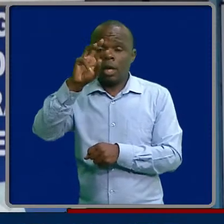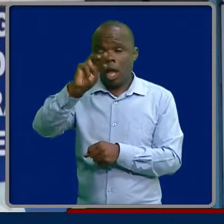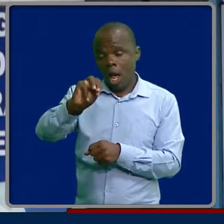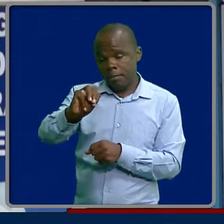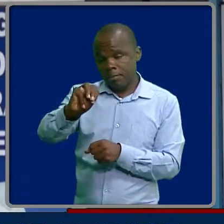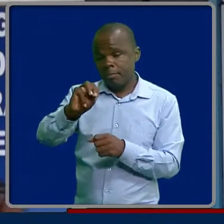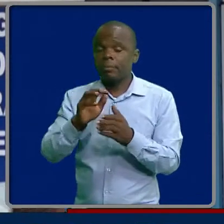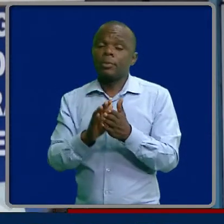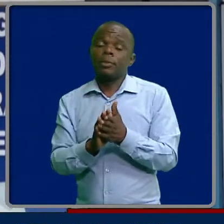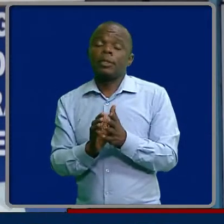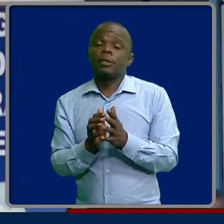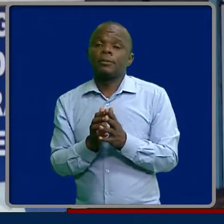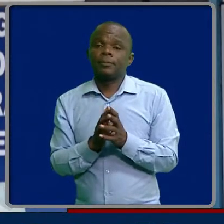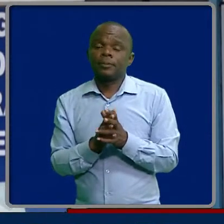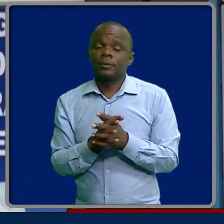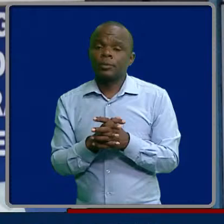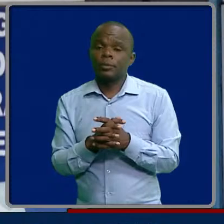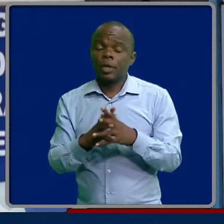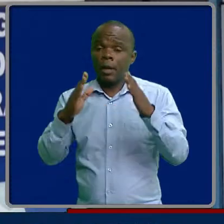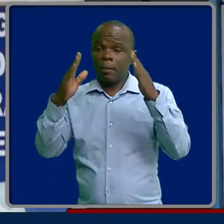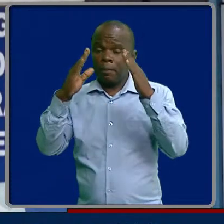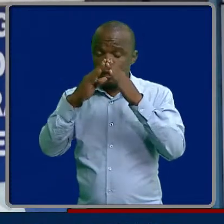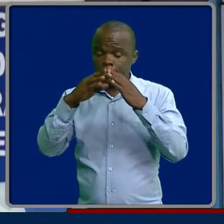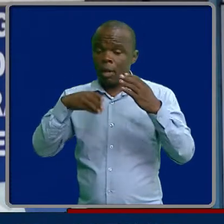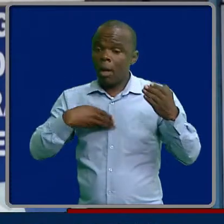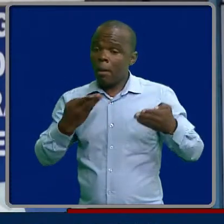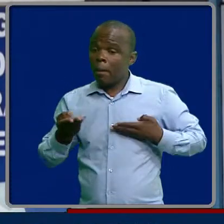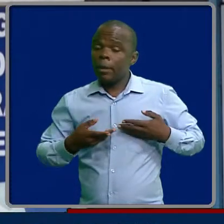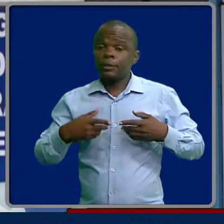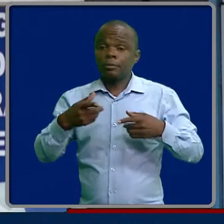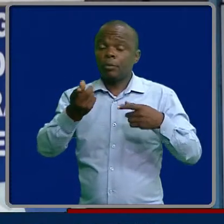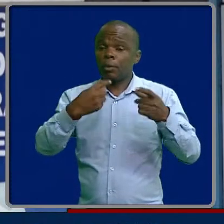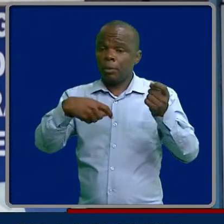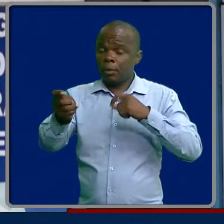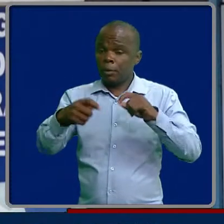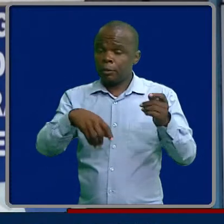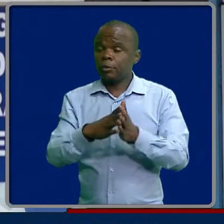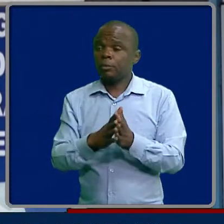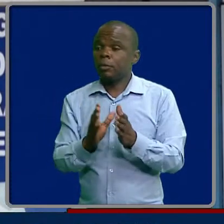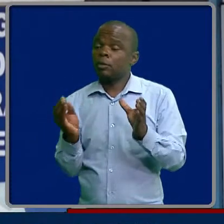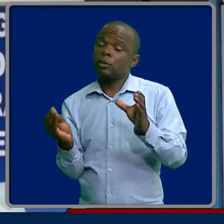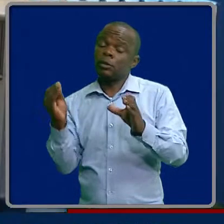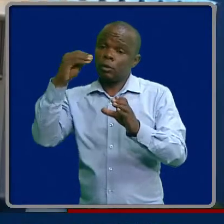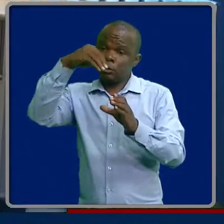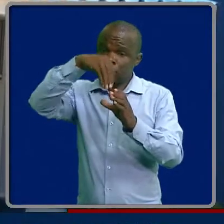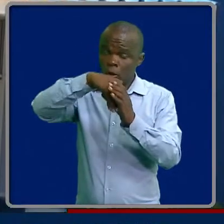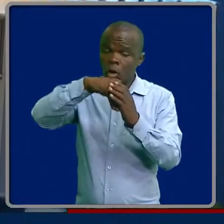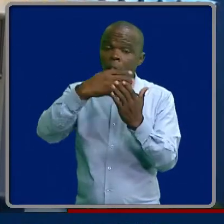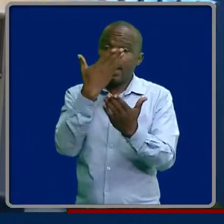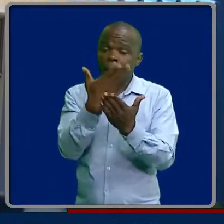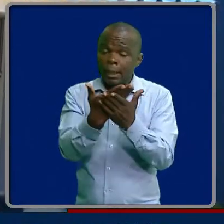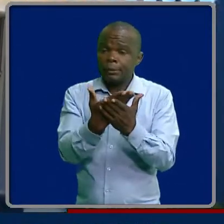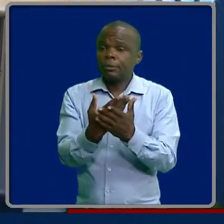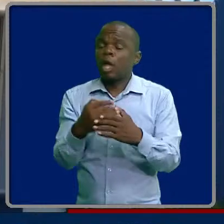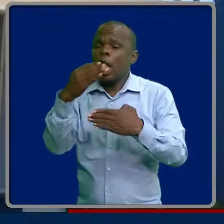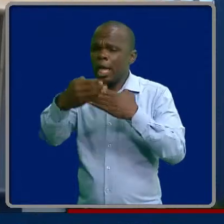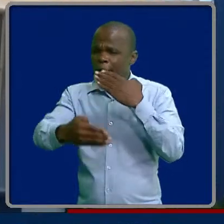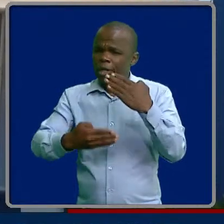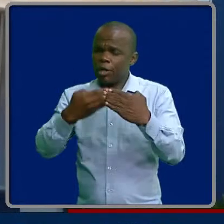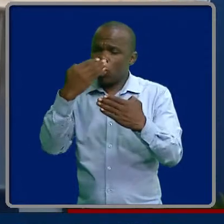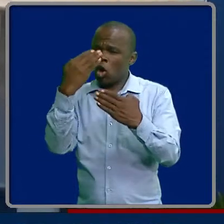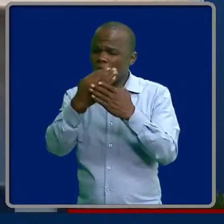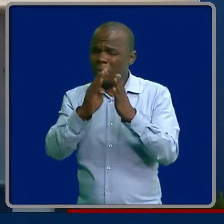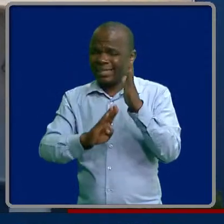members want. According to the Ministry of Commerce, Industry and Trade, cooperatives are the driving force for economic growth and